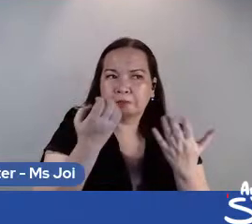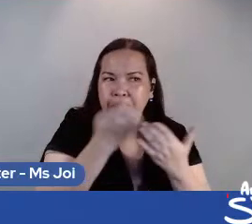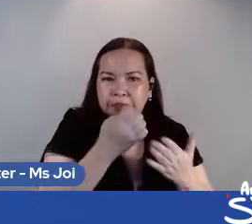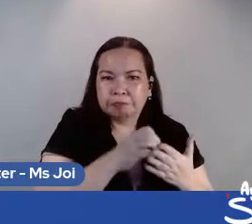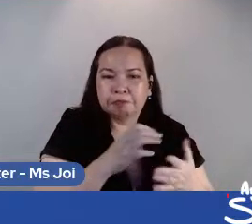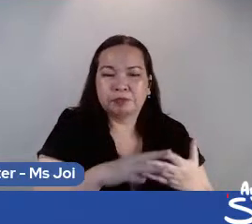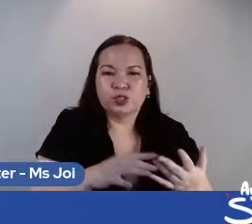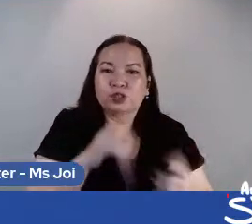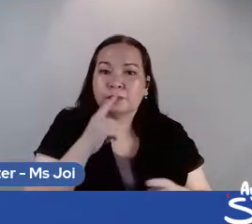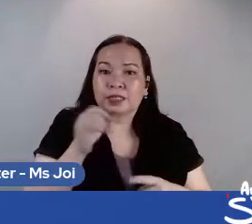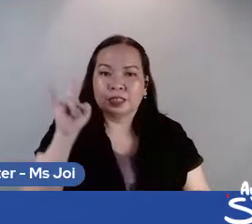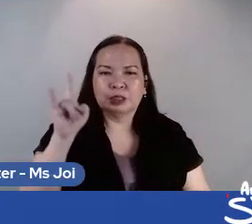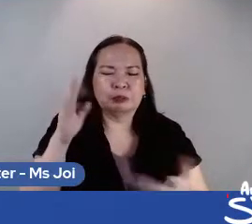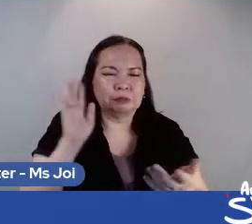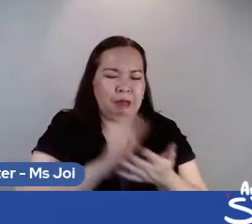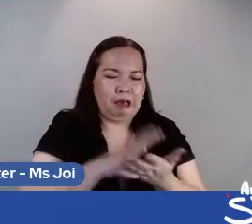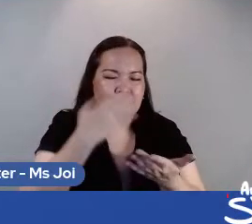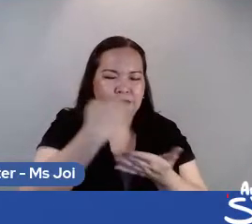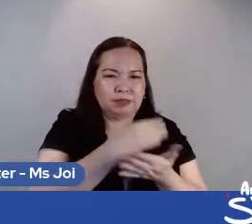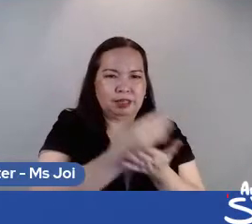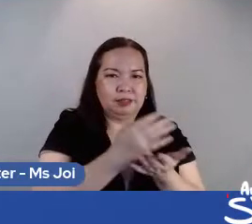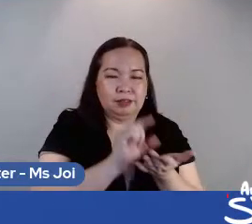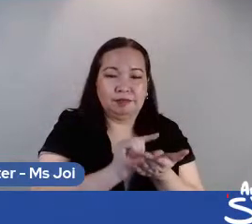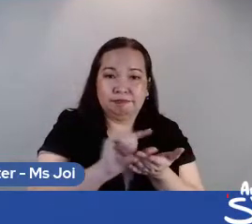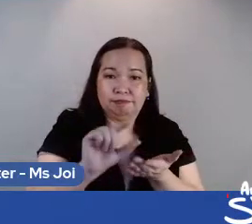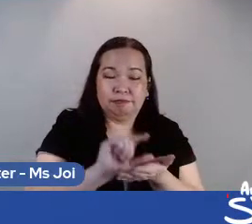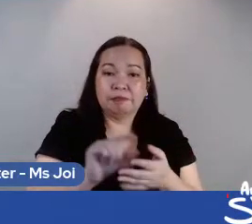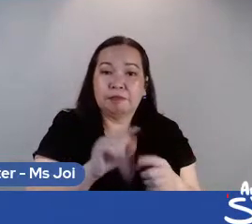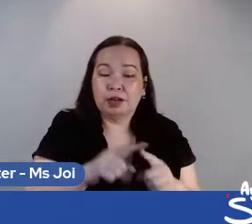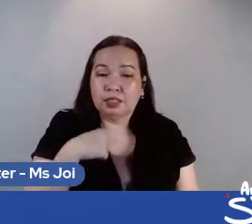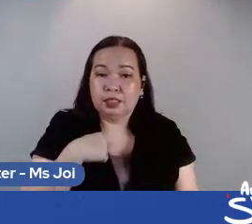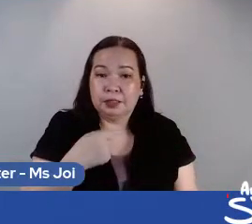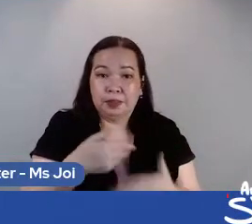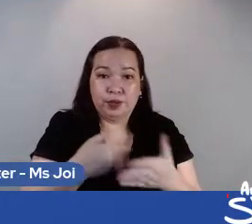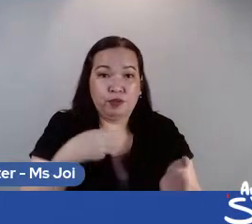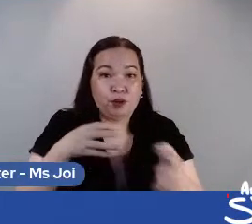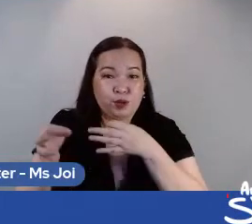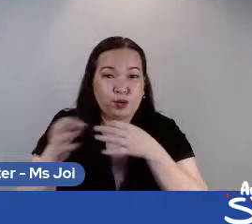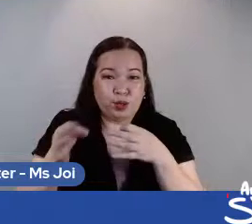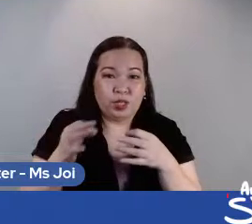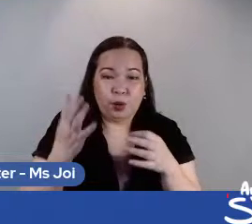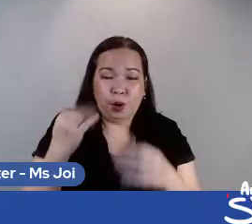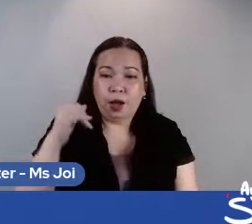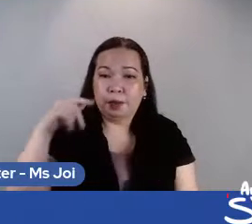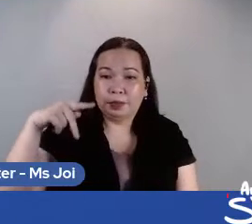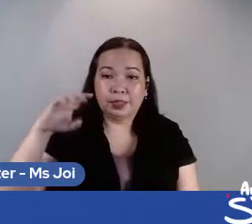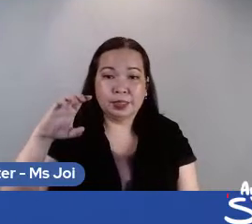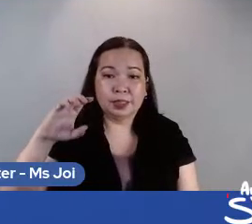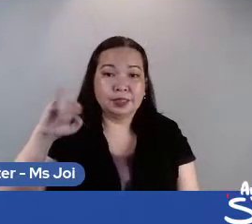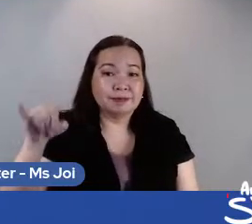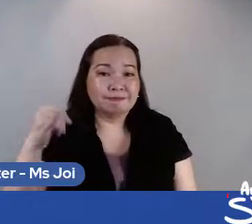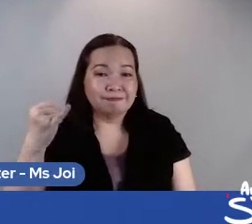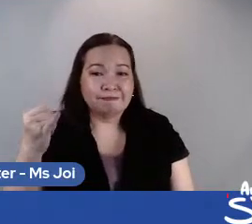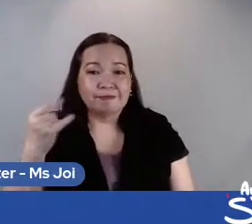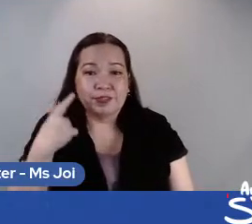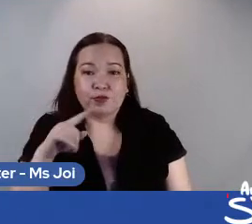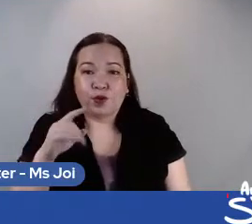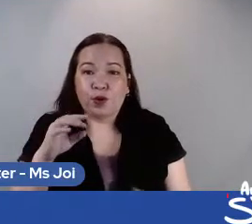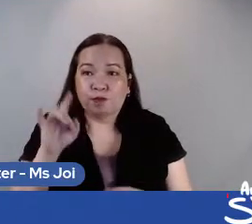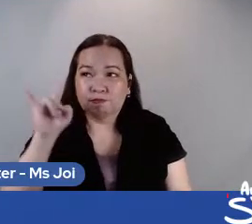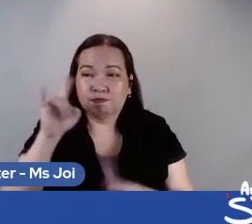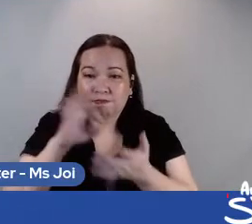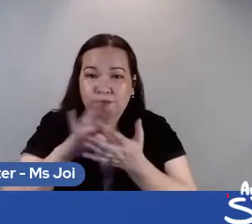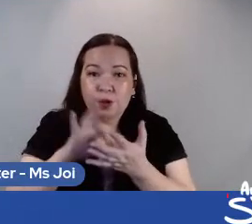chunk of campaign expenses. But Haj, if you allow me, before I discuss how PCIJ covers campaign finance, let me